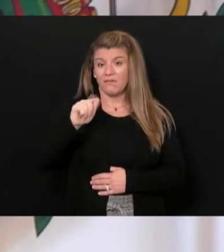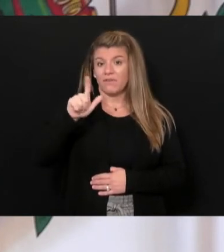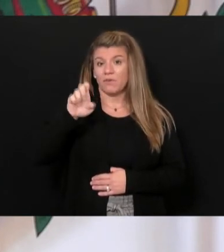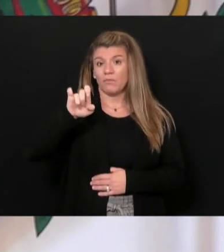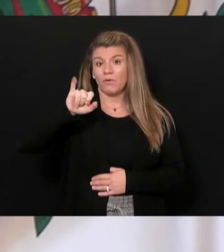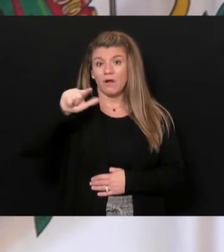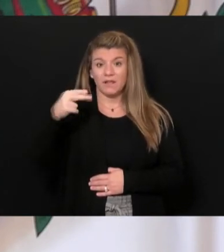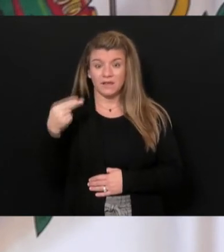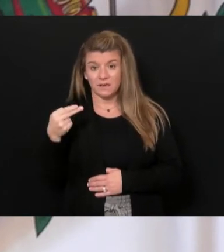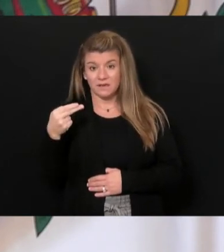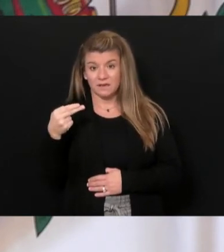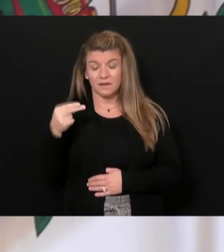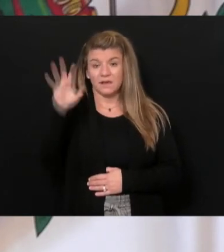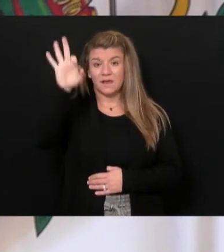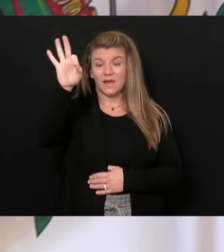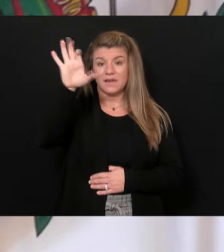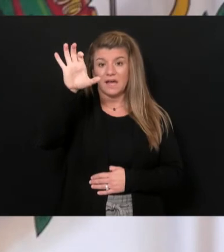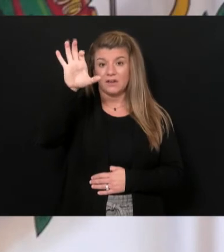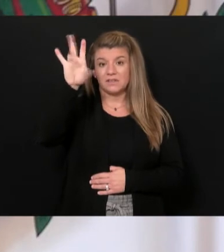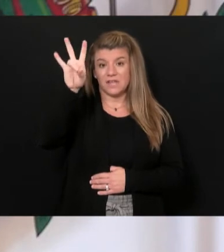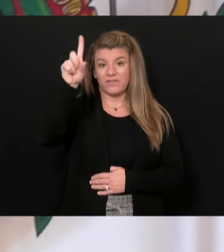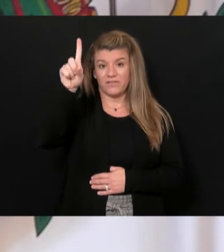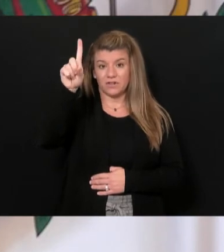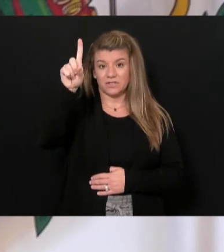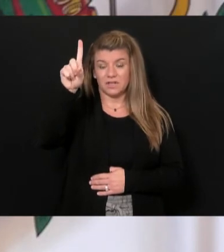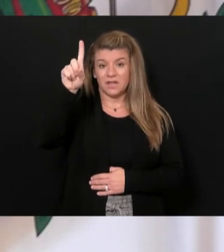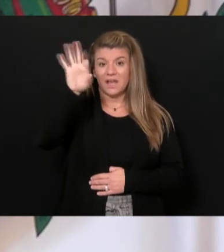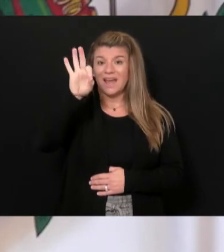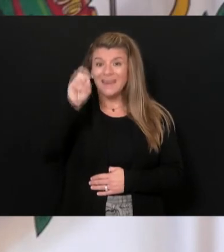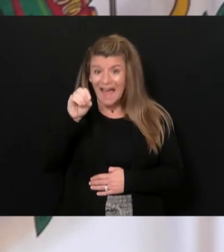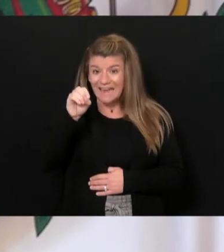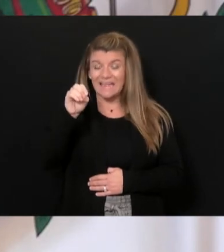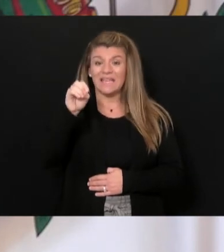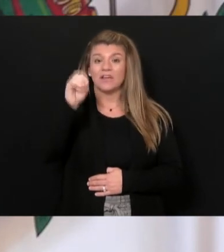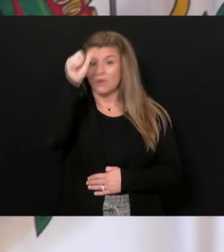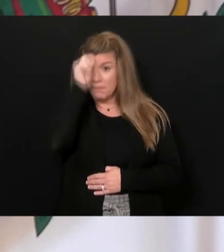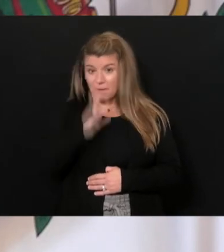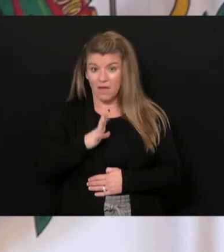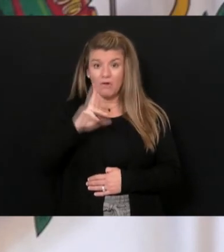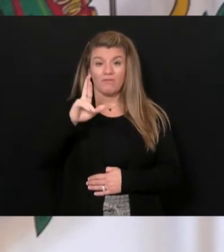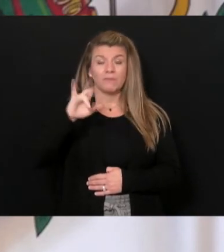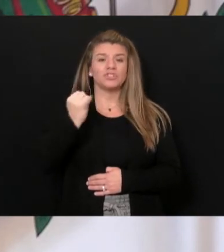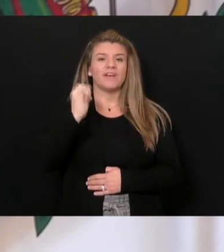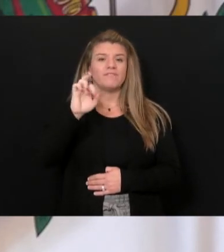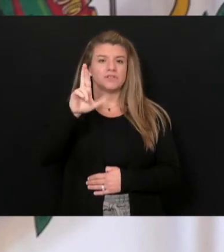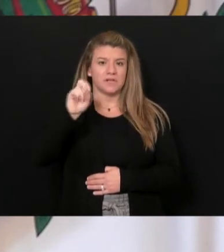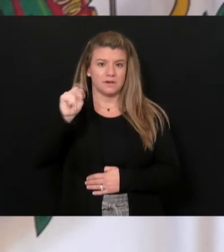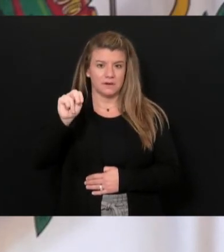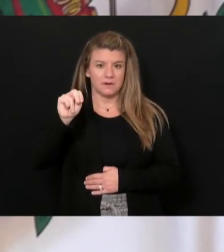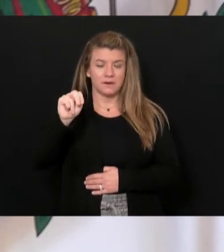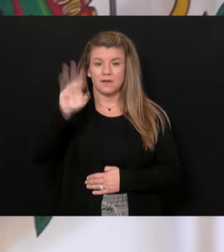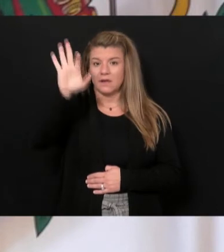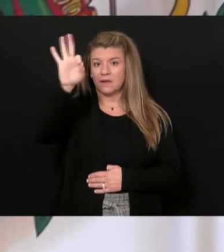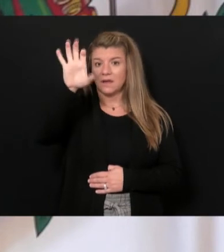County. Our 971st death, a 90-year-old male from Jefferson County. Our